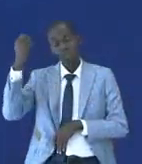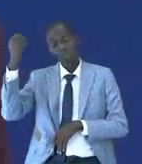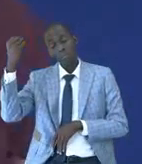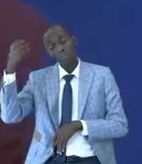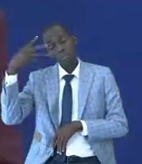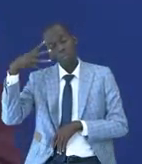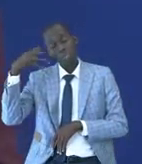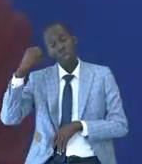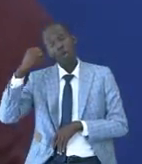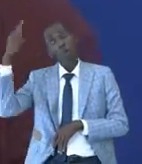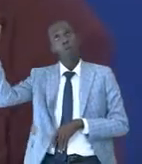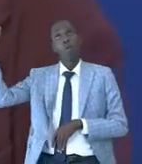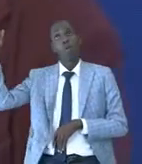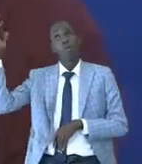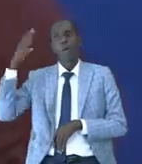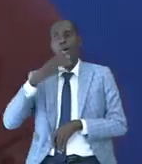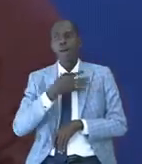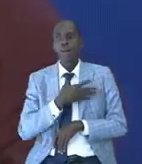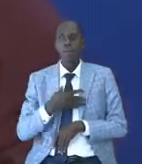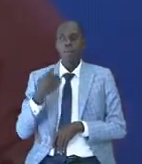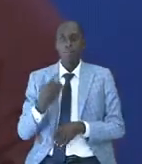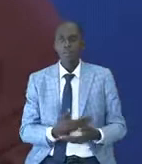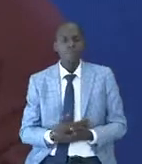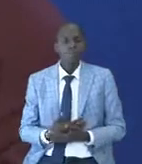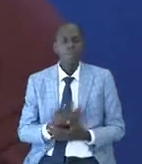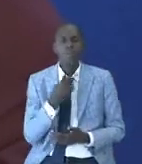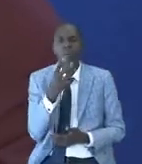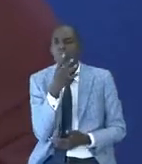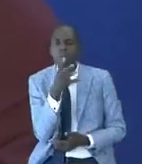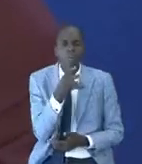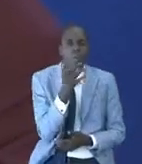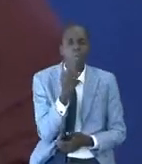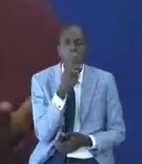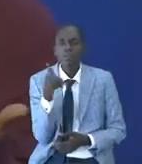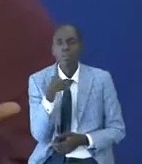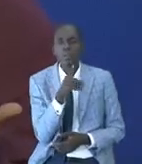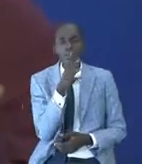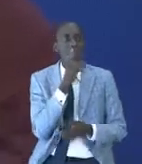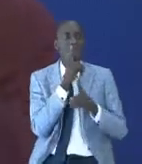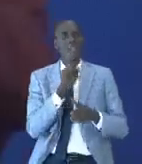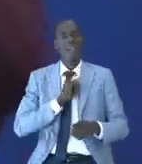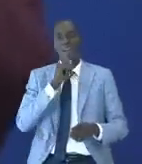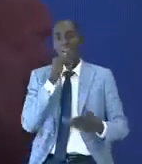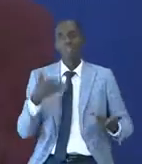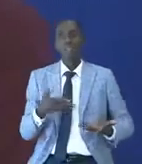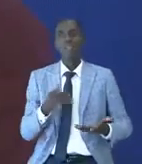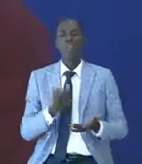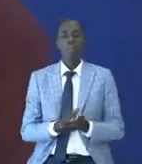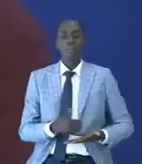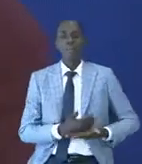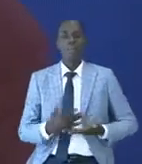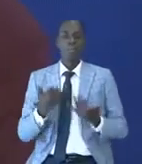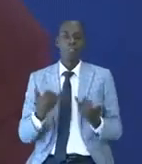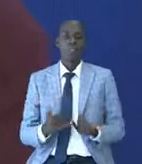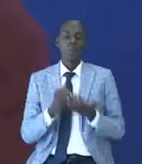off. And then the baby asks, "Mommy, are you there?" "Yes, I am here." That's only when